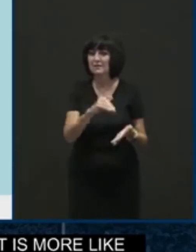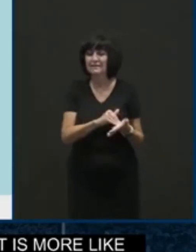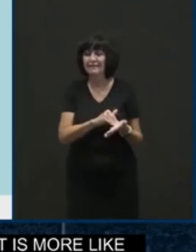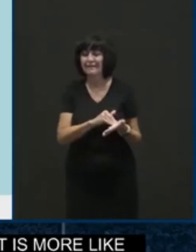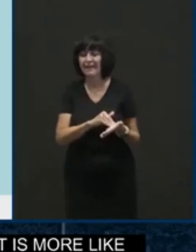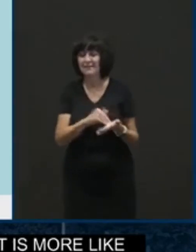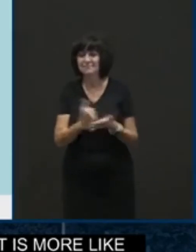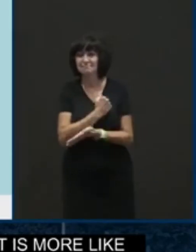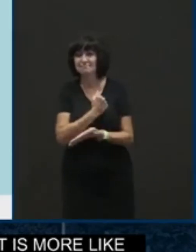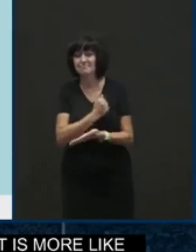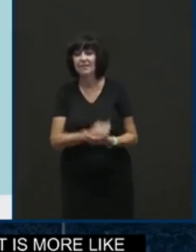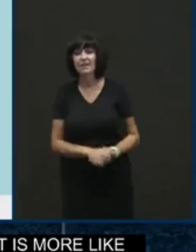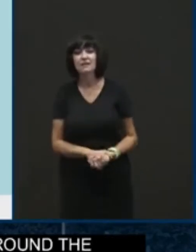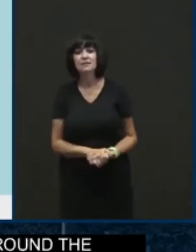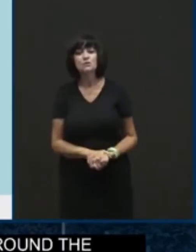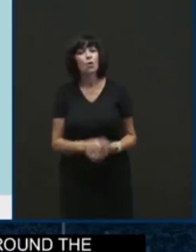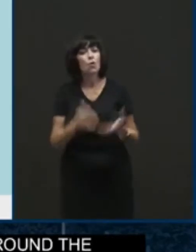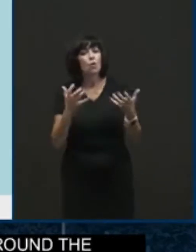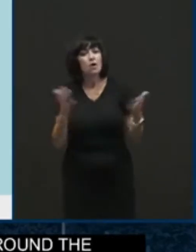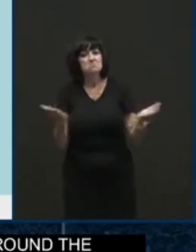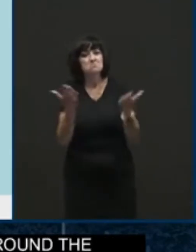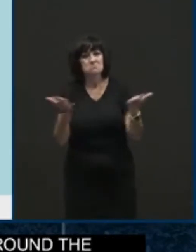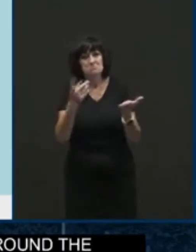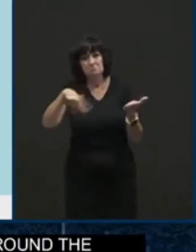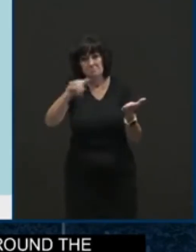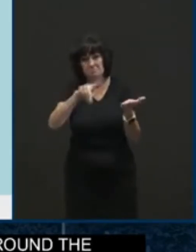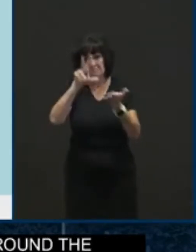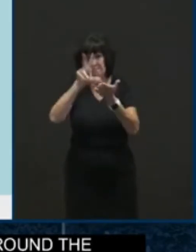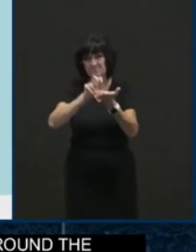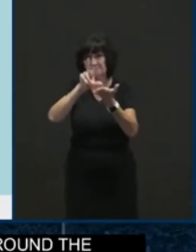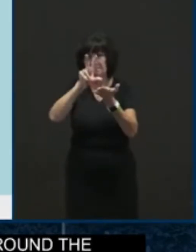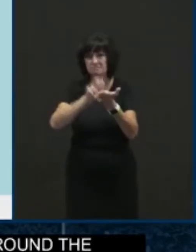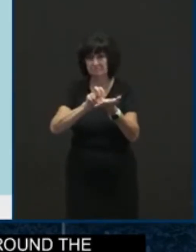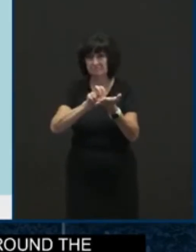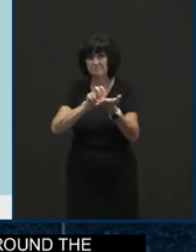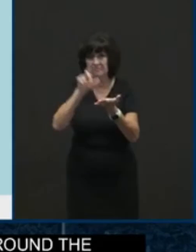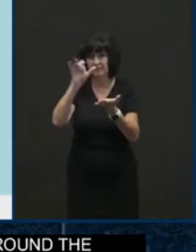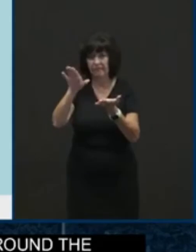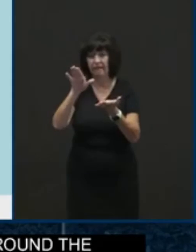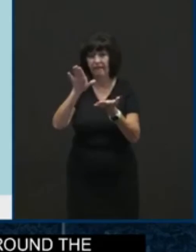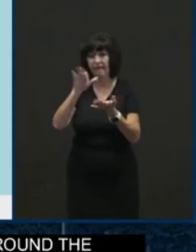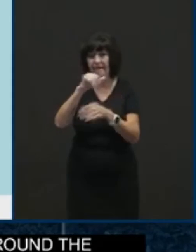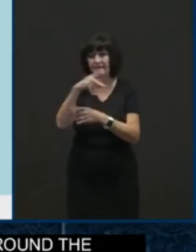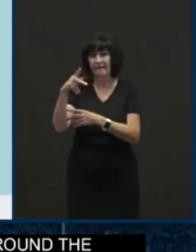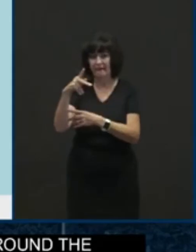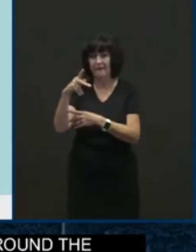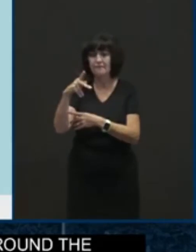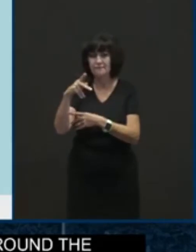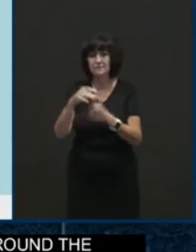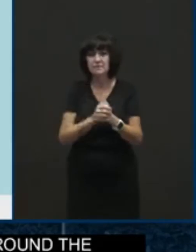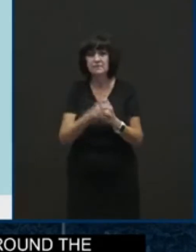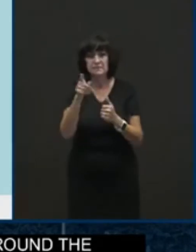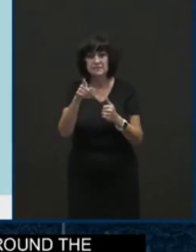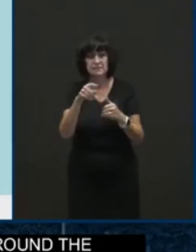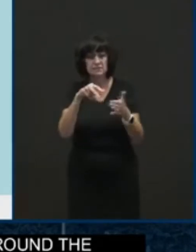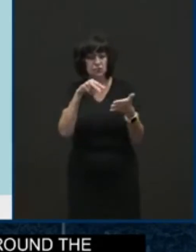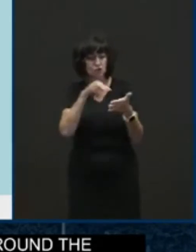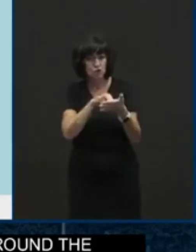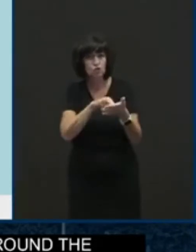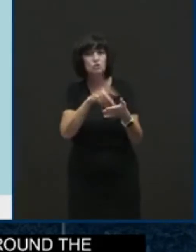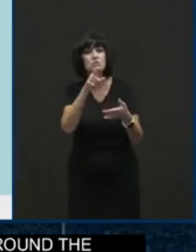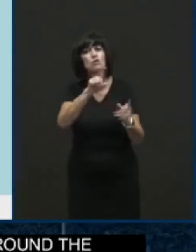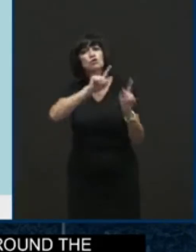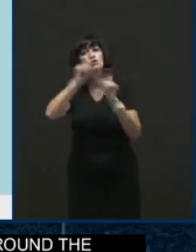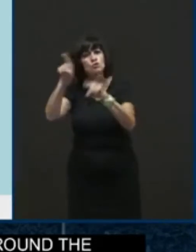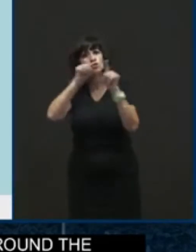10% of Delawareans. Again, avail yourselves of the testing sites, particularly the pop-up testing